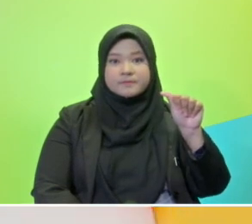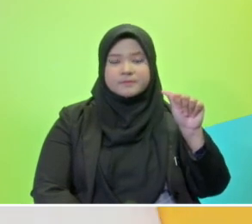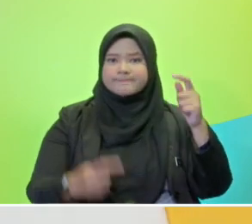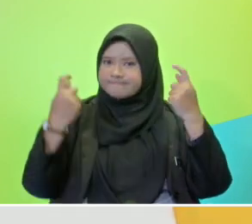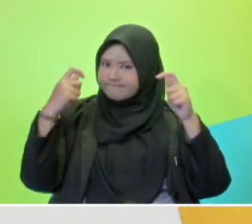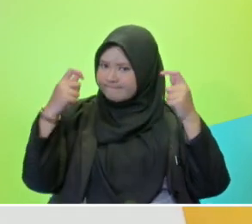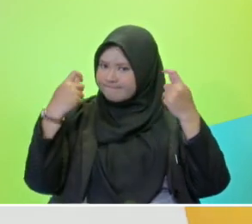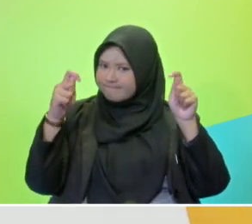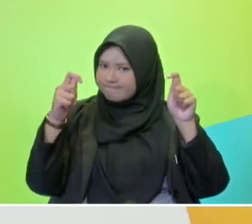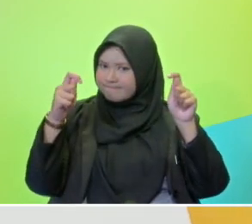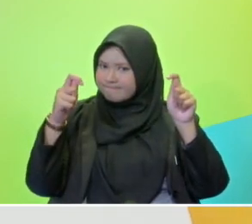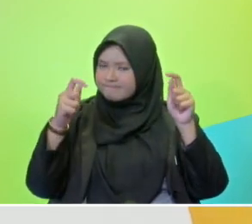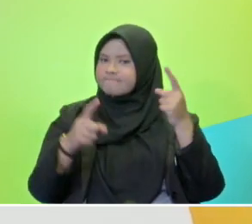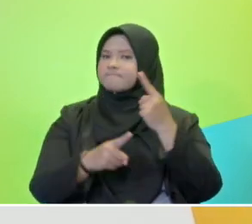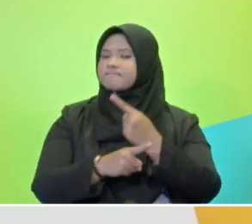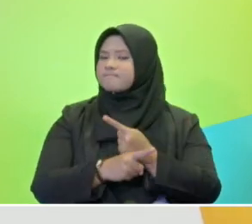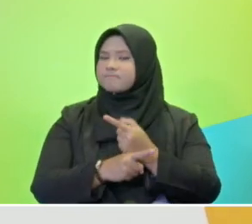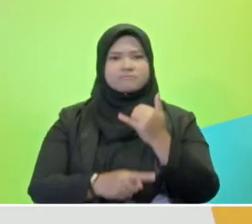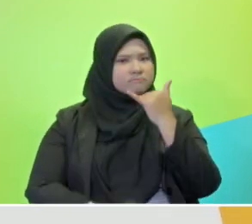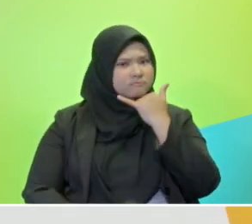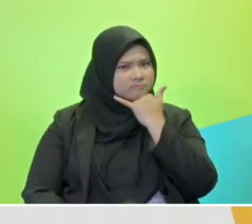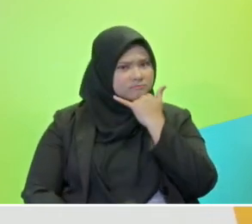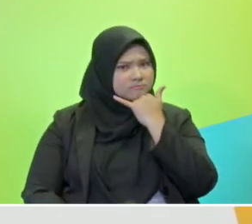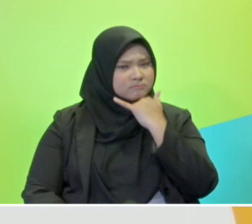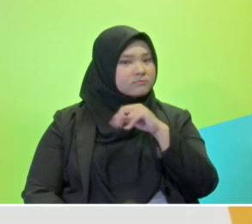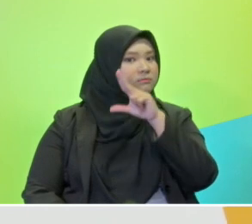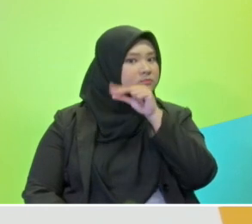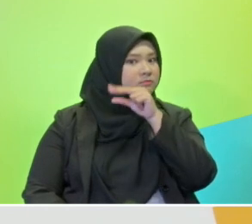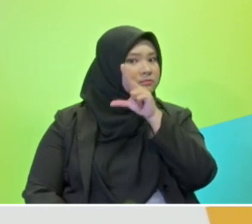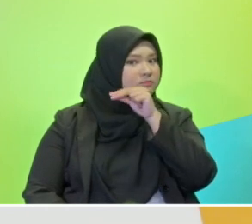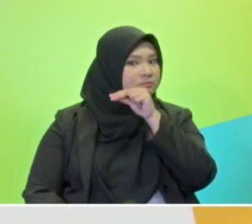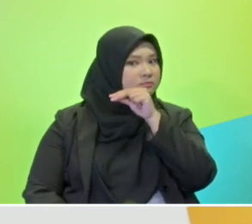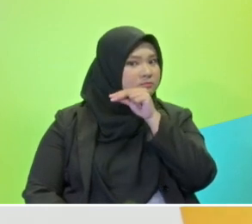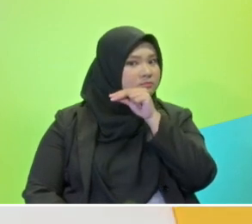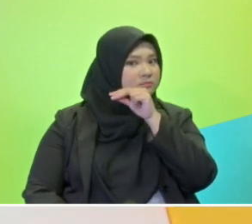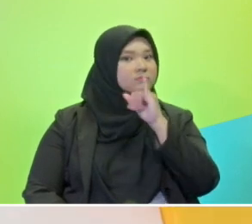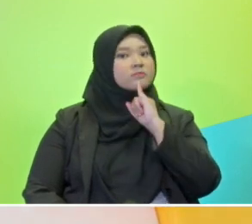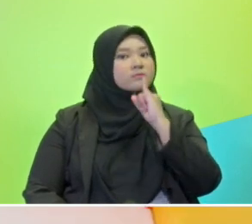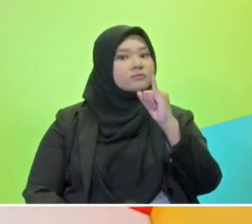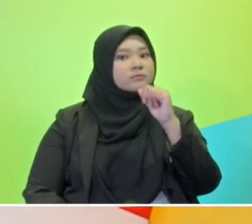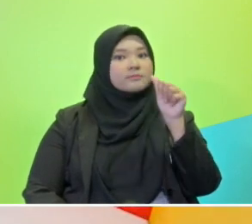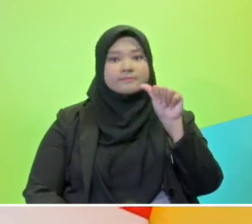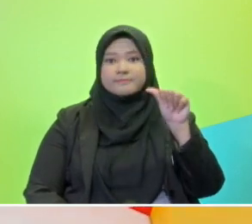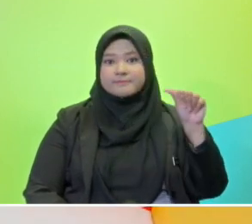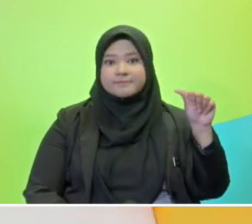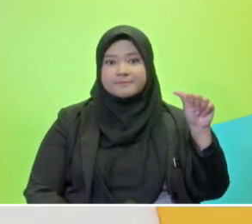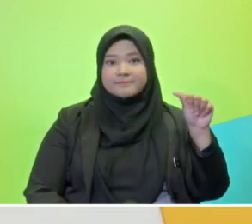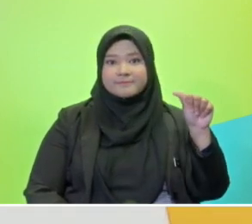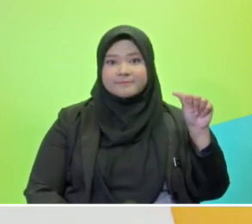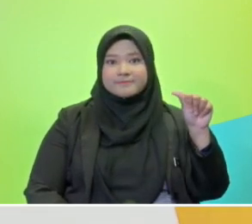Toys. Are you sure? Yeah. Are you sure it's toys? It's the real Pet. Ducks. The quack, quack, quack. The real duck.